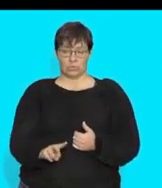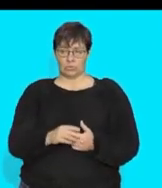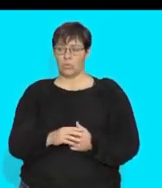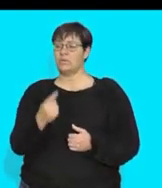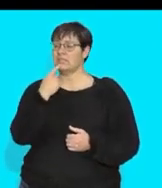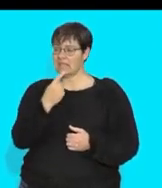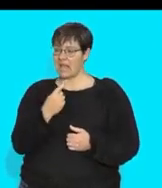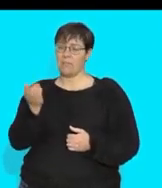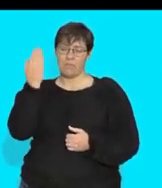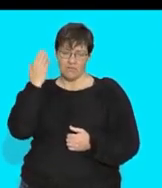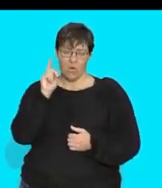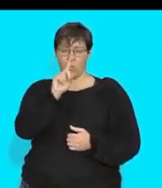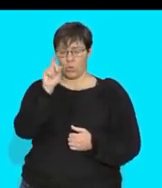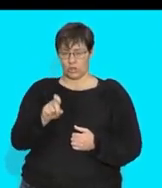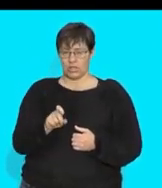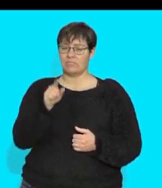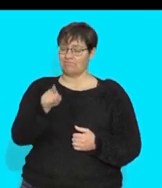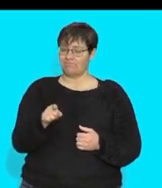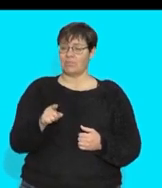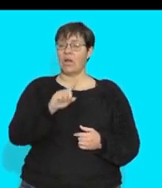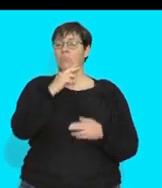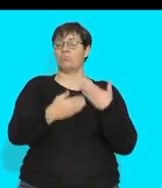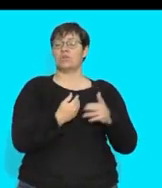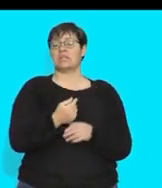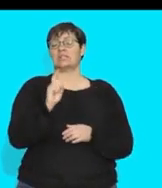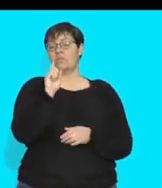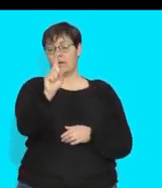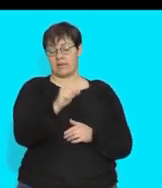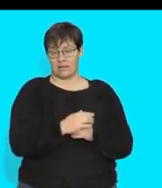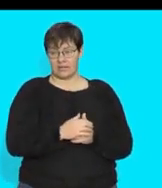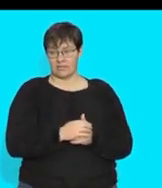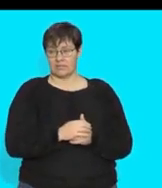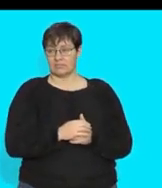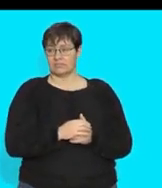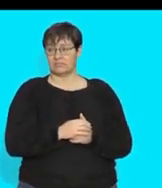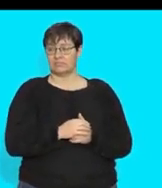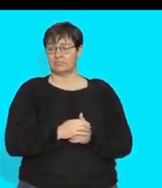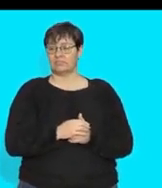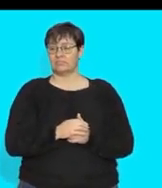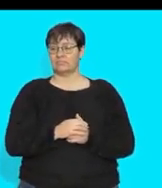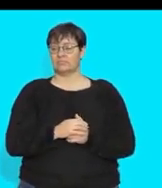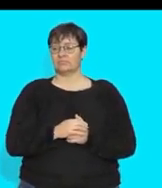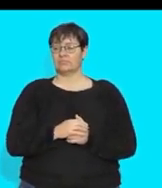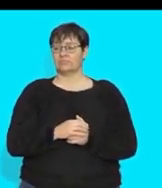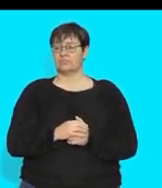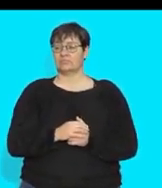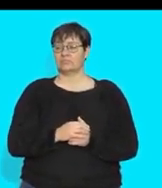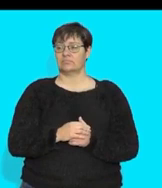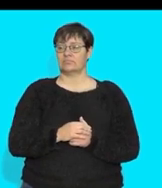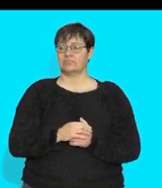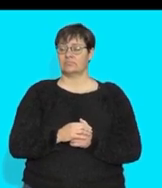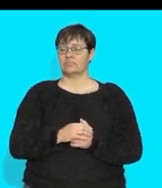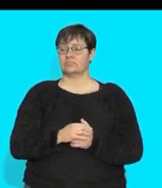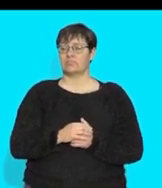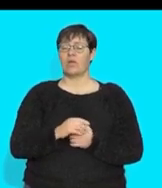the previous question that it's going to be process 1. Now, the next question is,